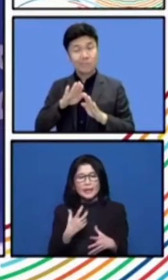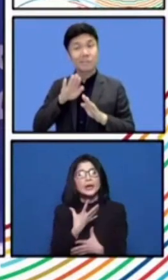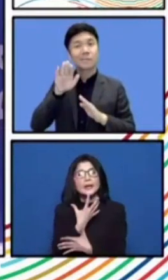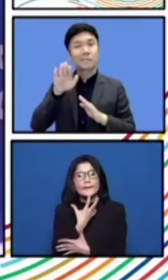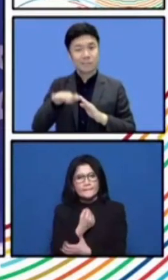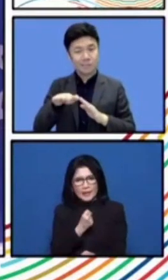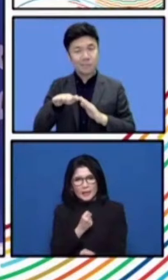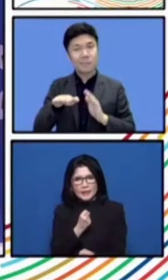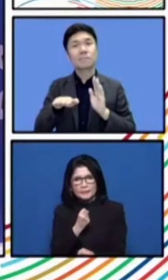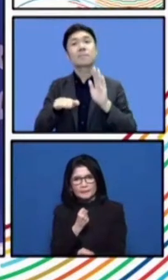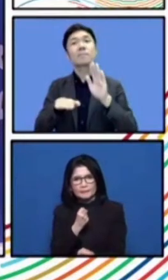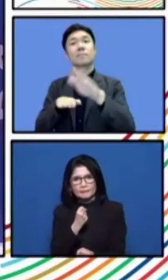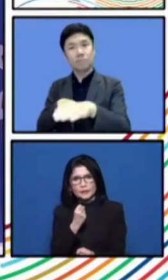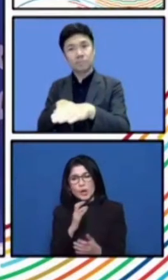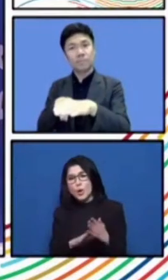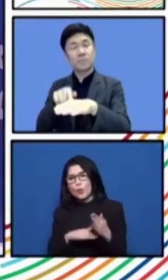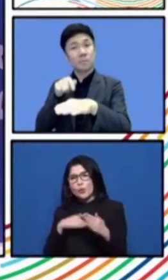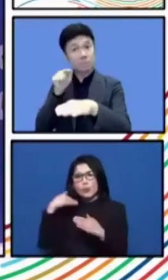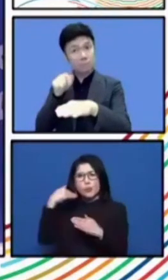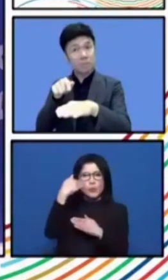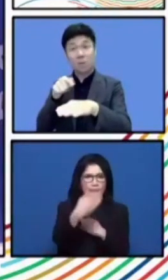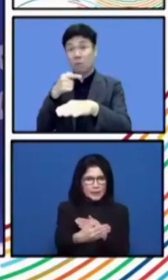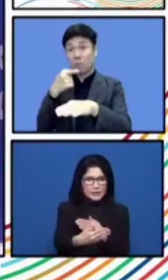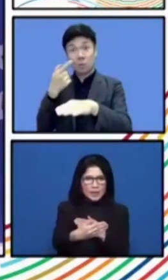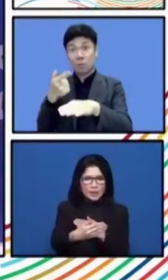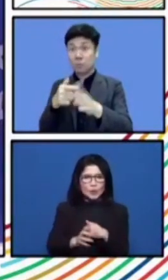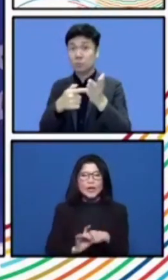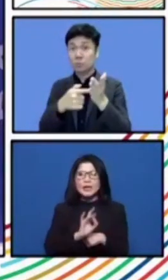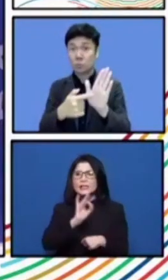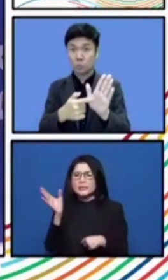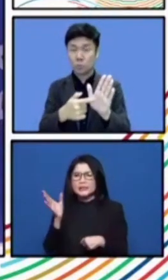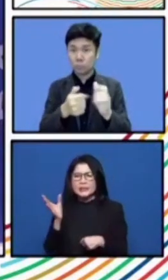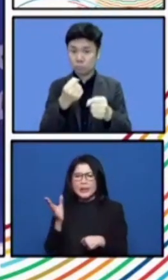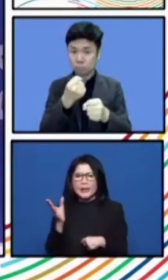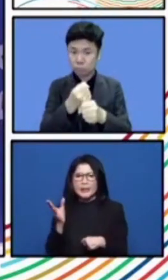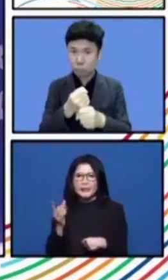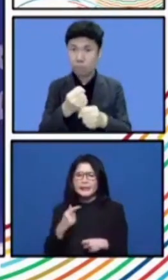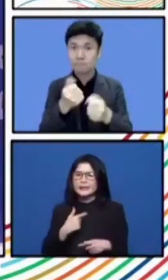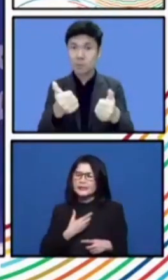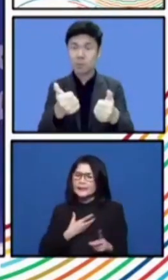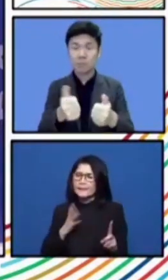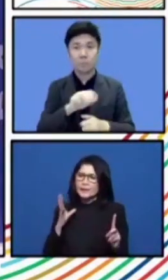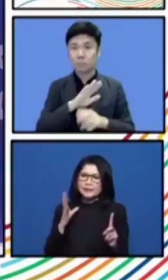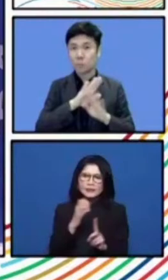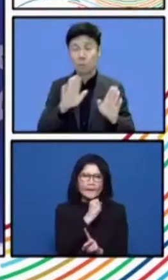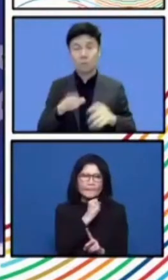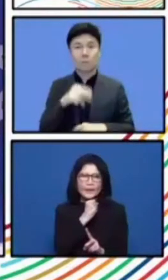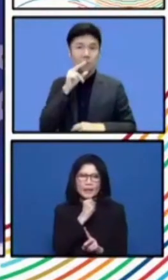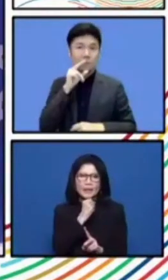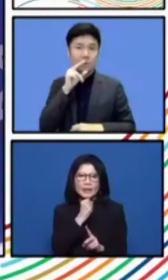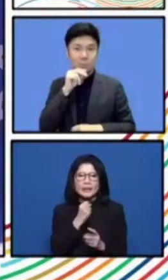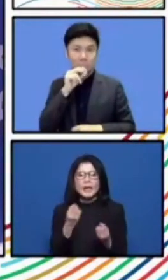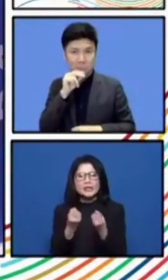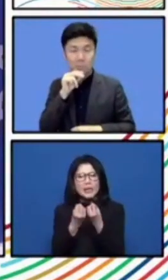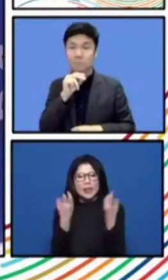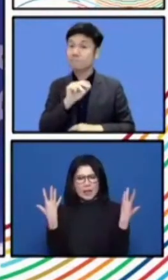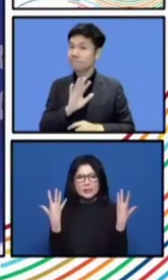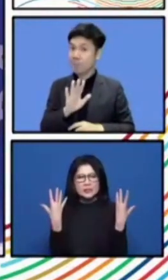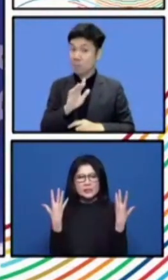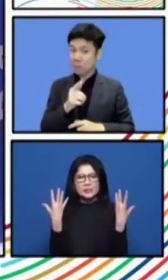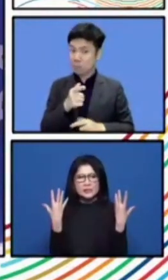but that we actually deliver concrete results and I would like to share with you a few of them